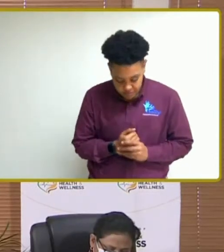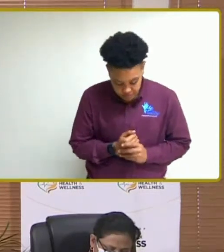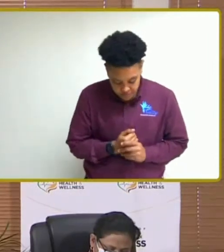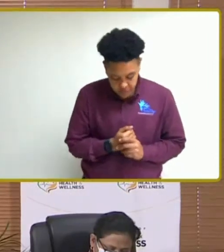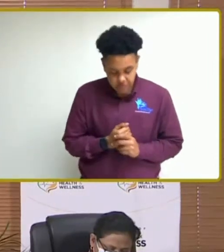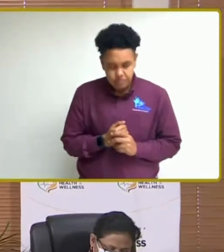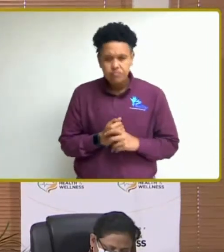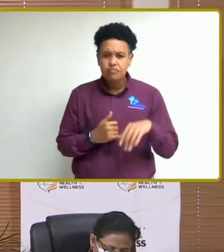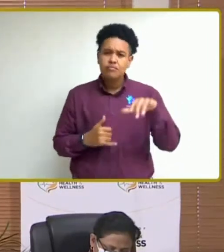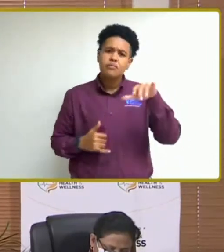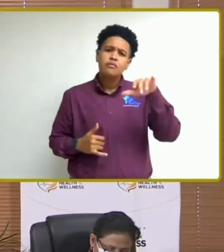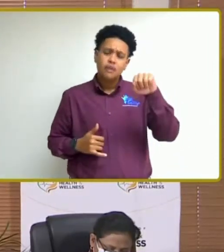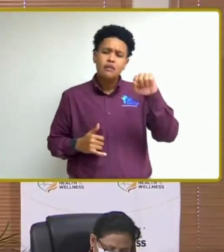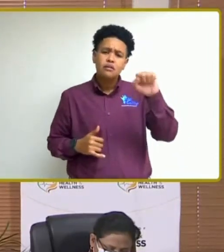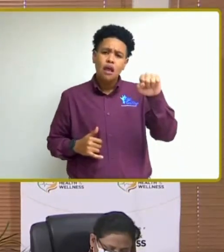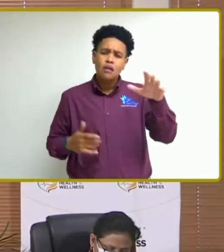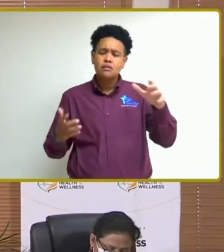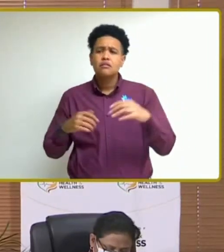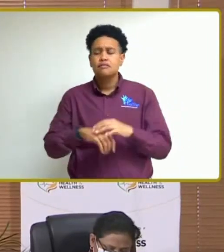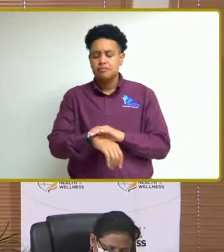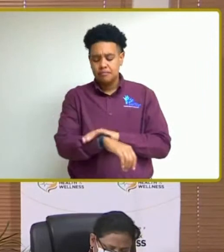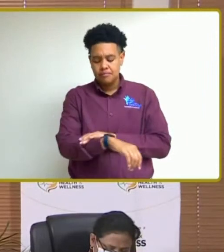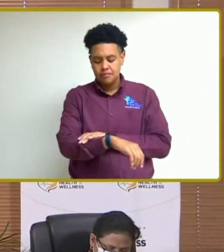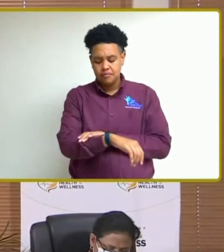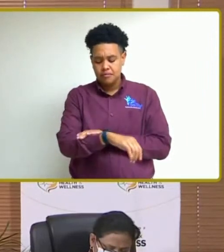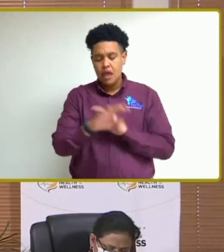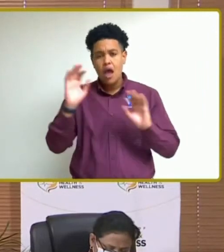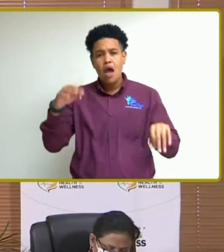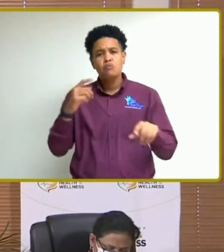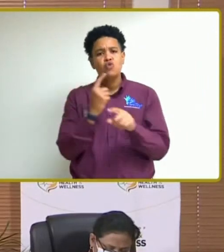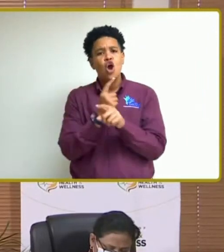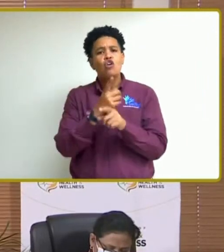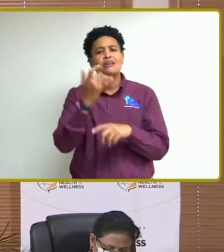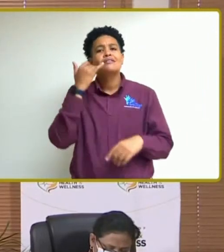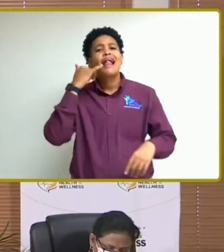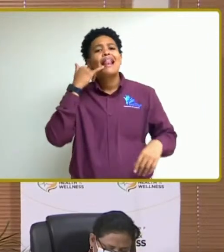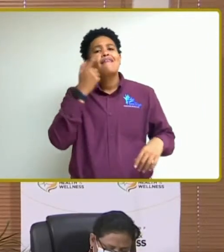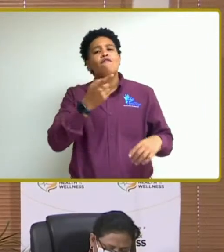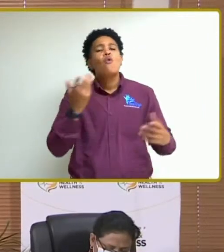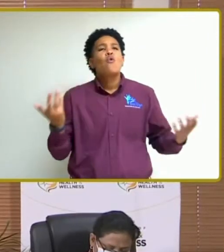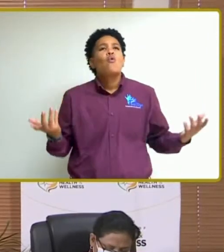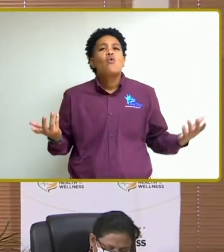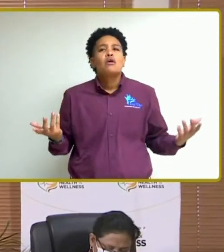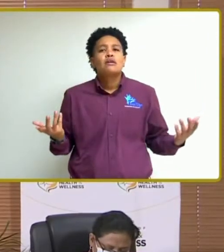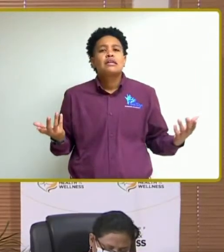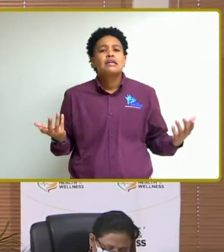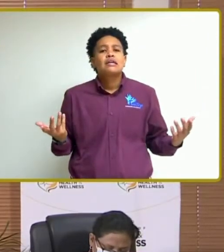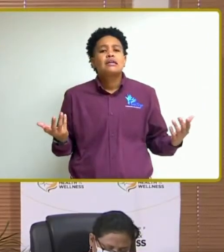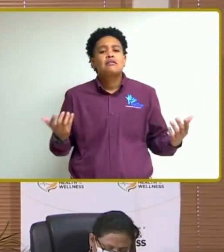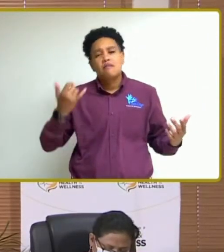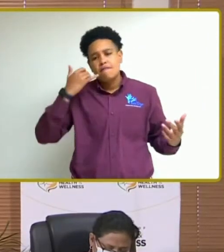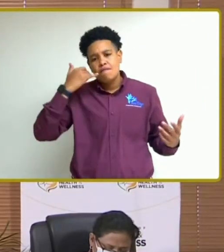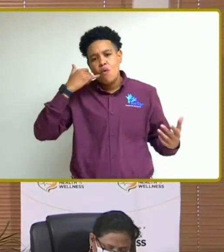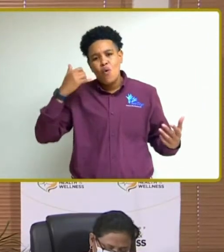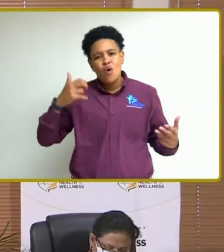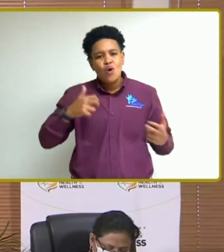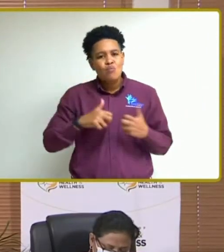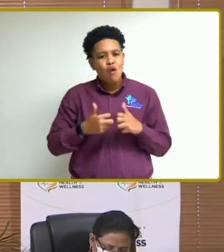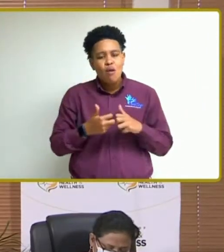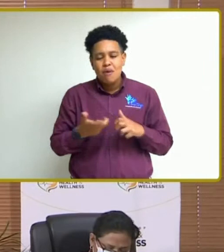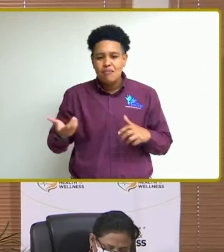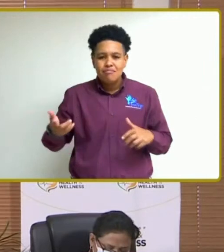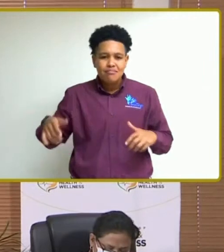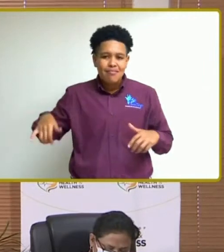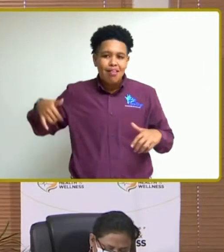So yes, you're absolutely correct. The telephone lines were